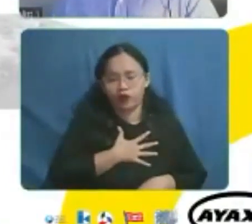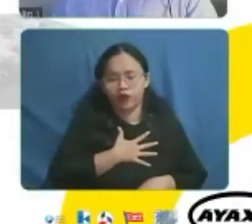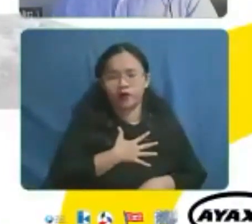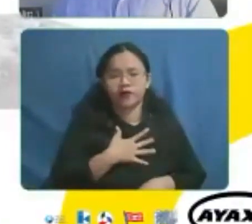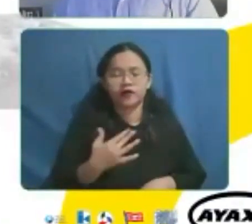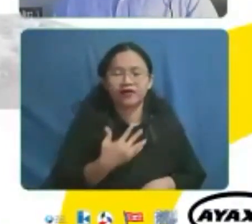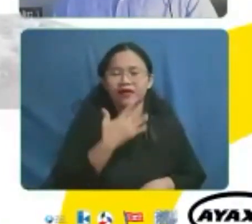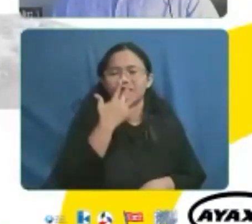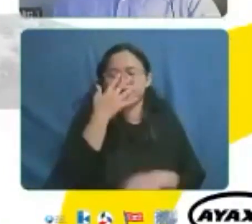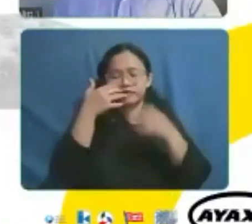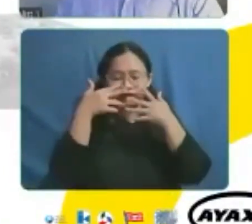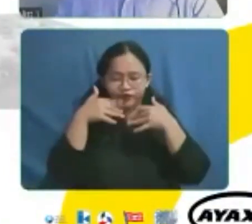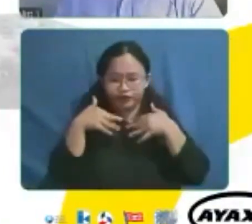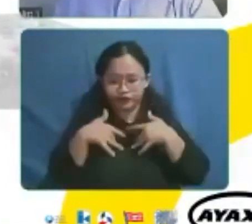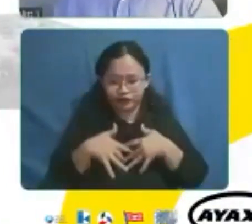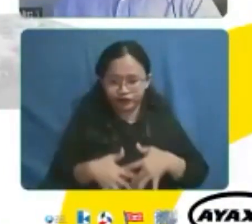throughout the body.